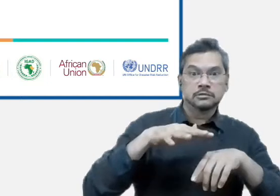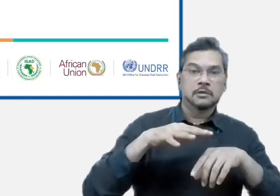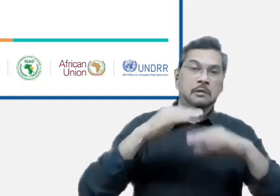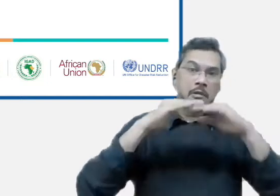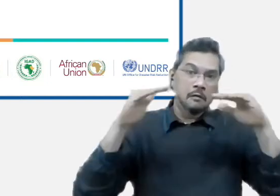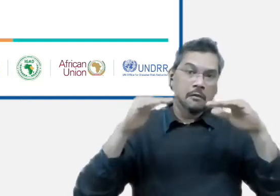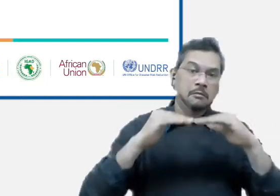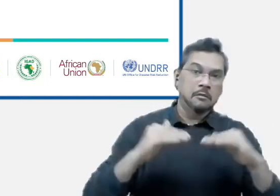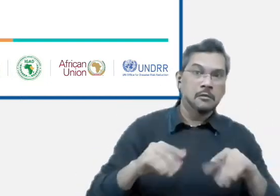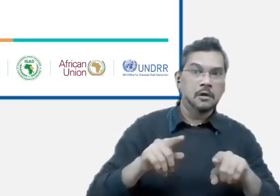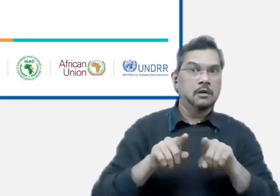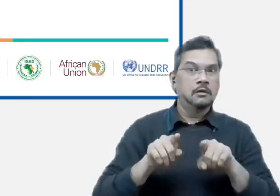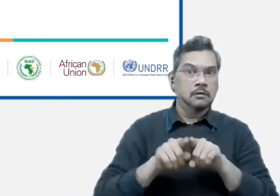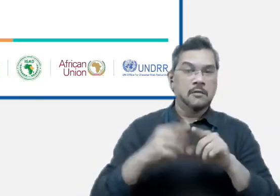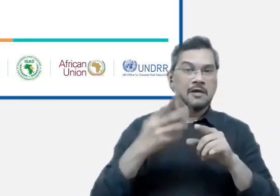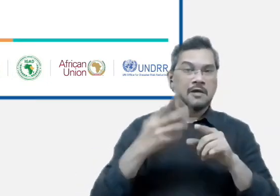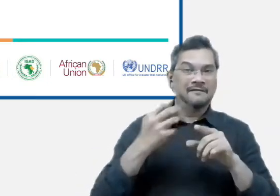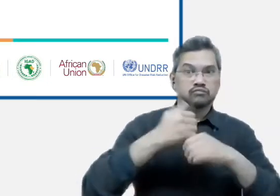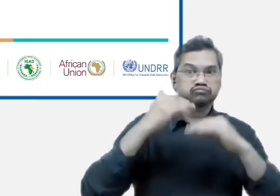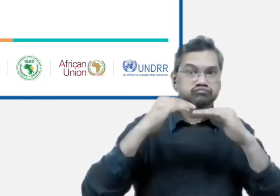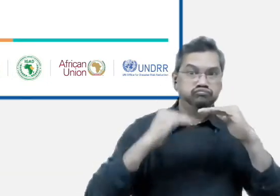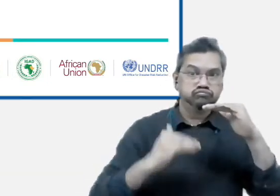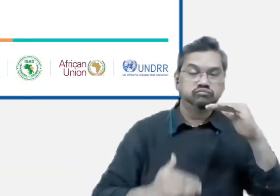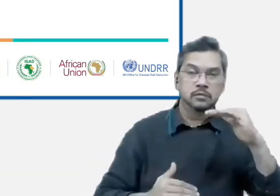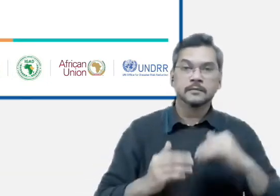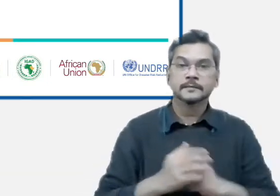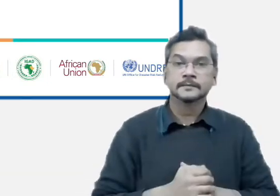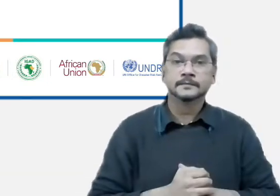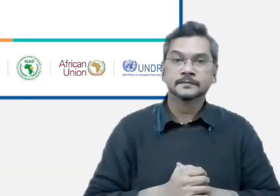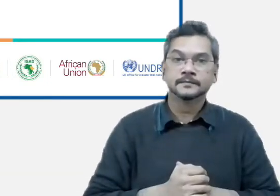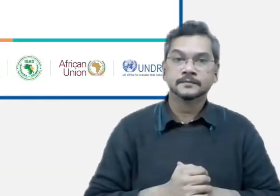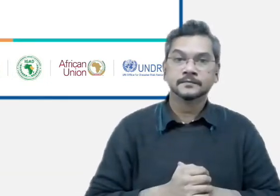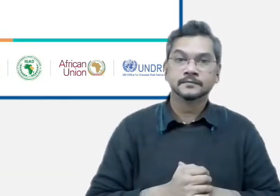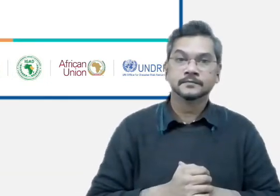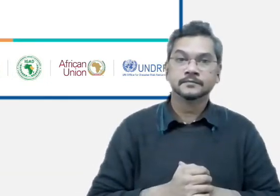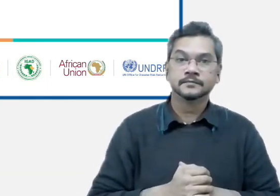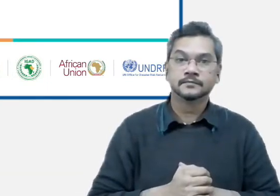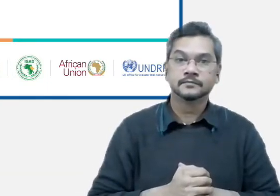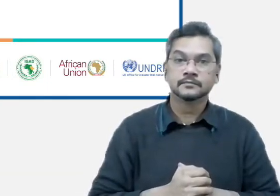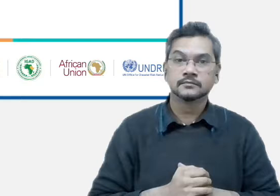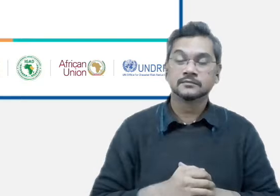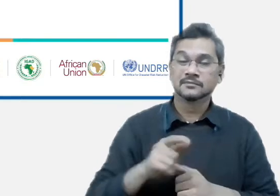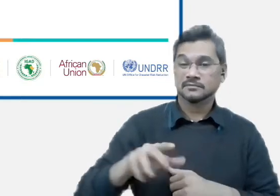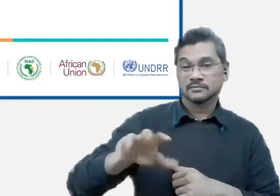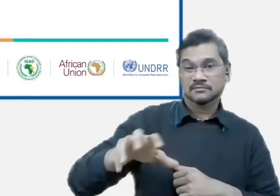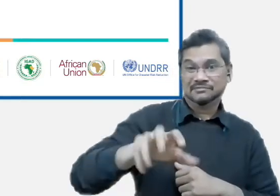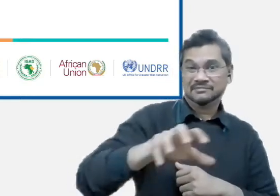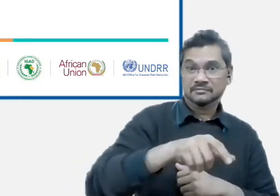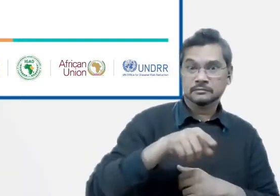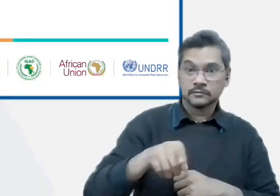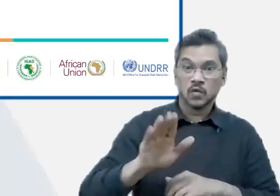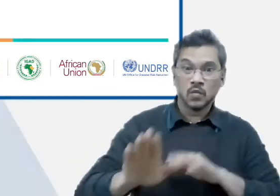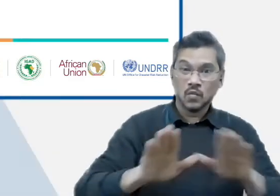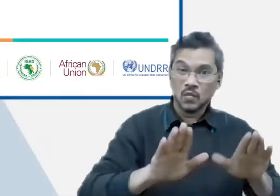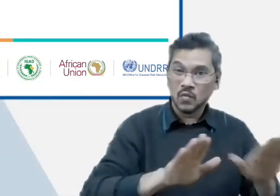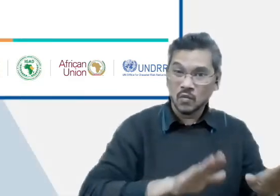SADC has recently commissioned projects to facilitate the strengthening of regional disaster preparedness and response, institutional